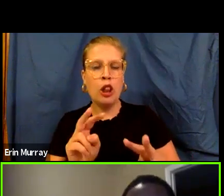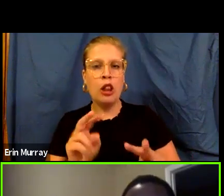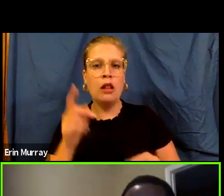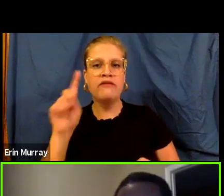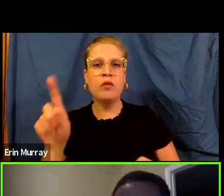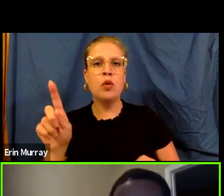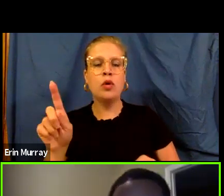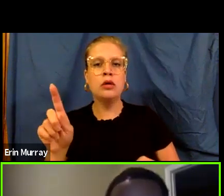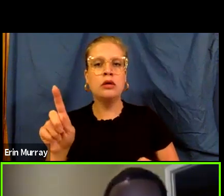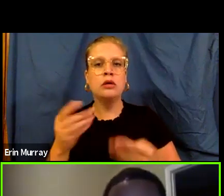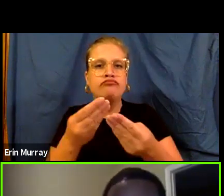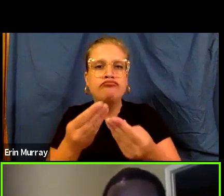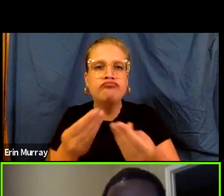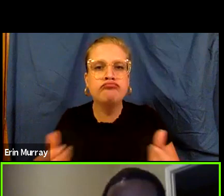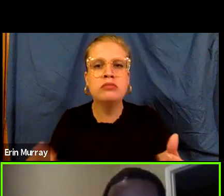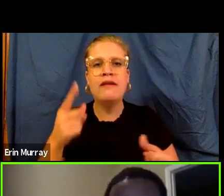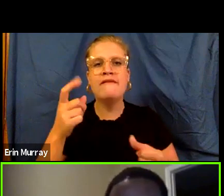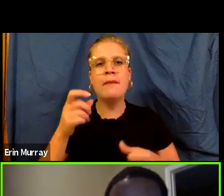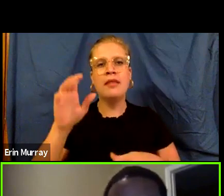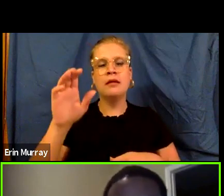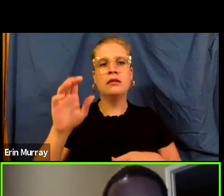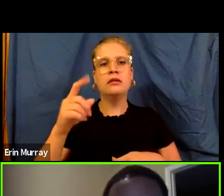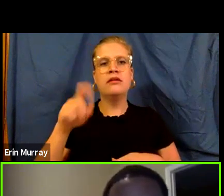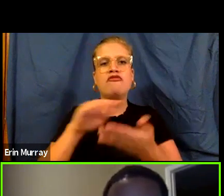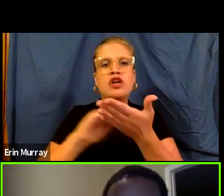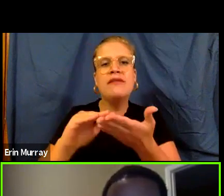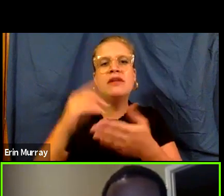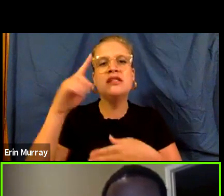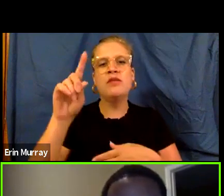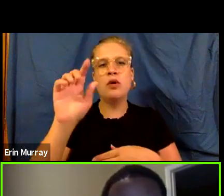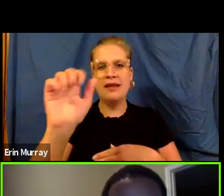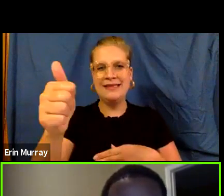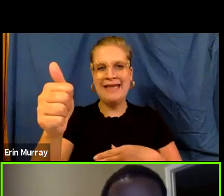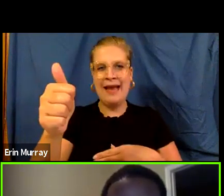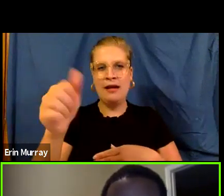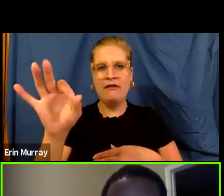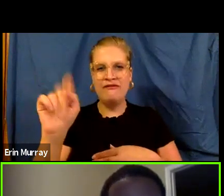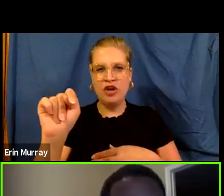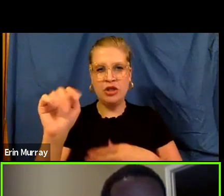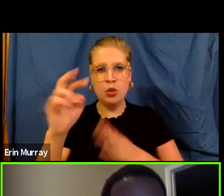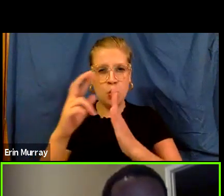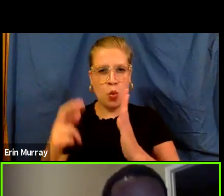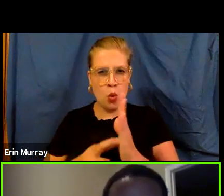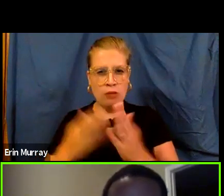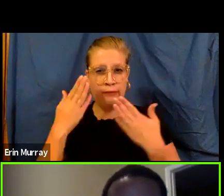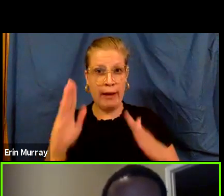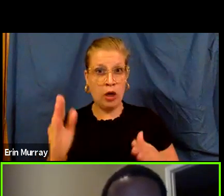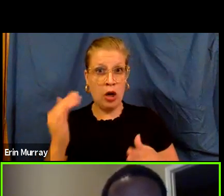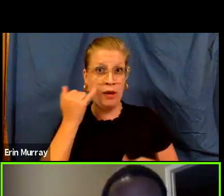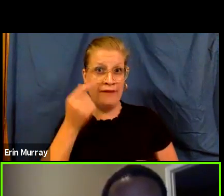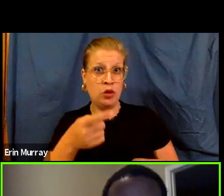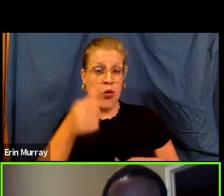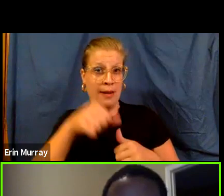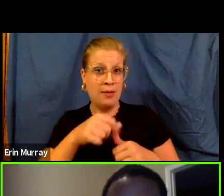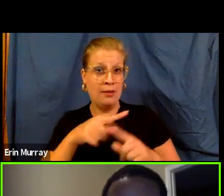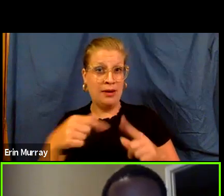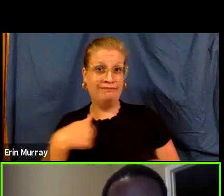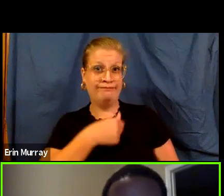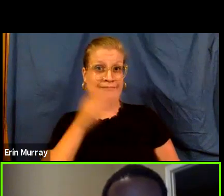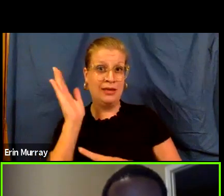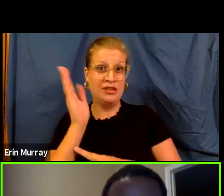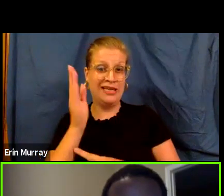relief from the 10-foot rule for a special exception for BZA. I don't know if you all remember, we actually presented